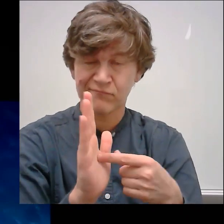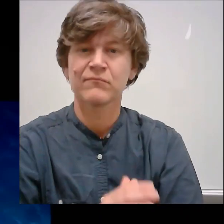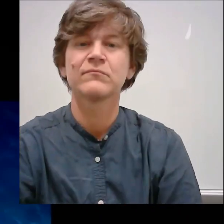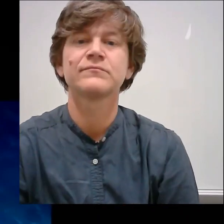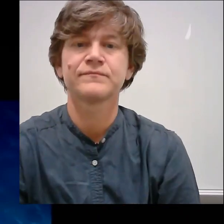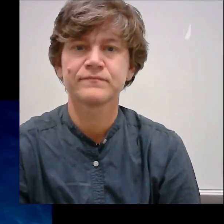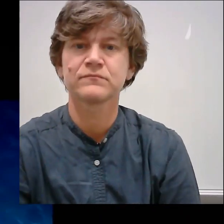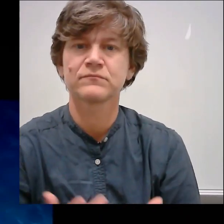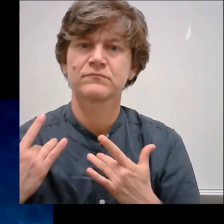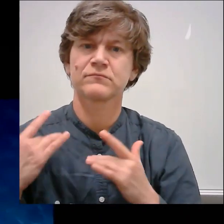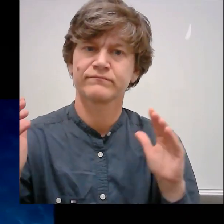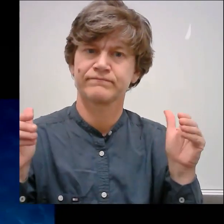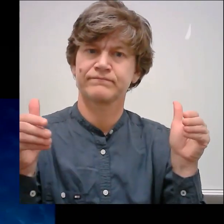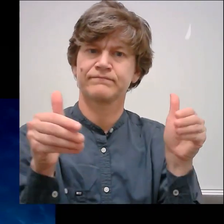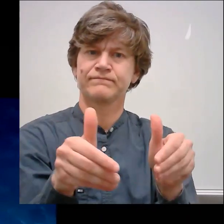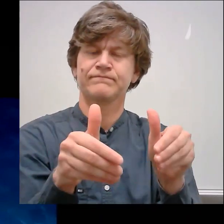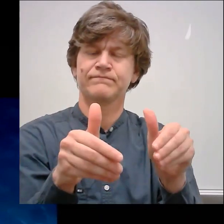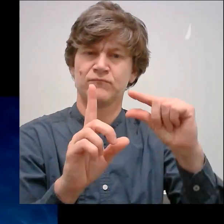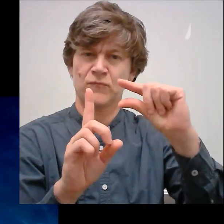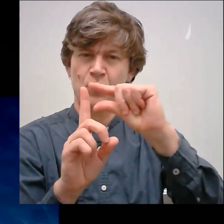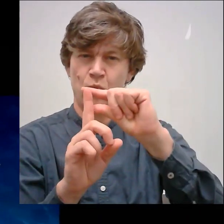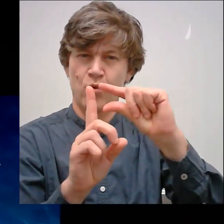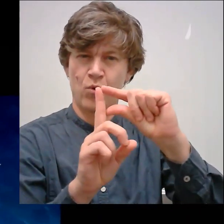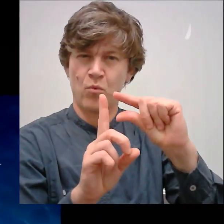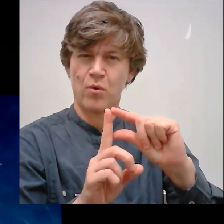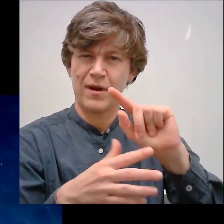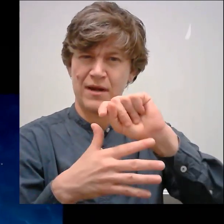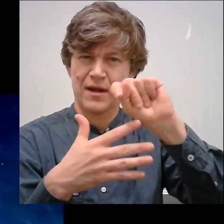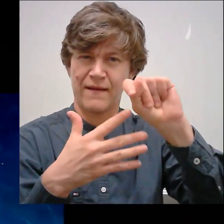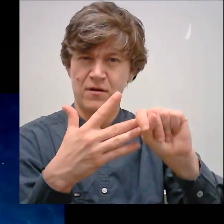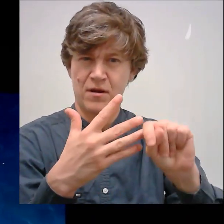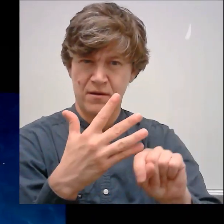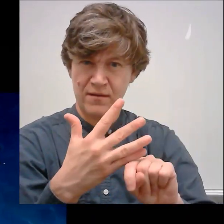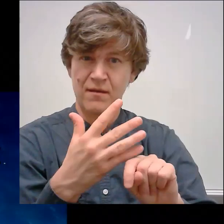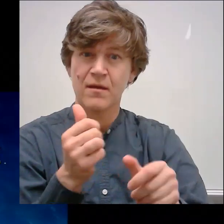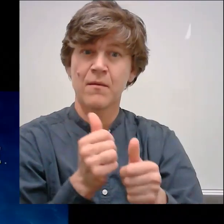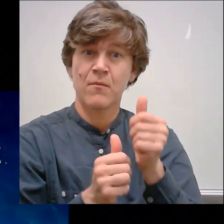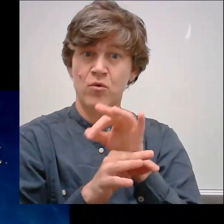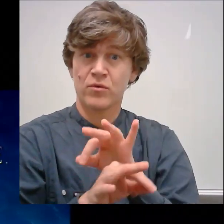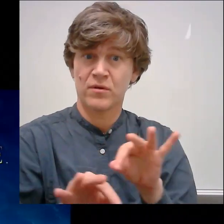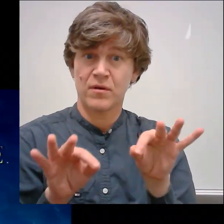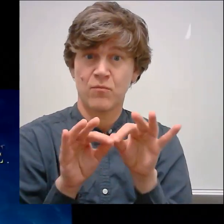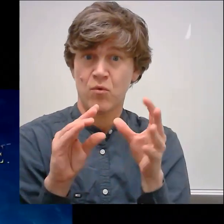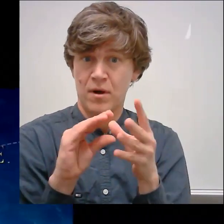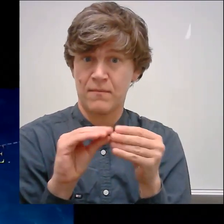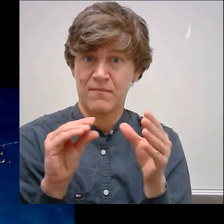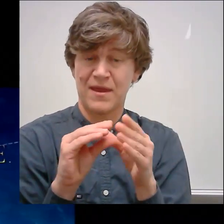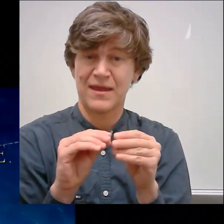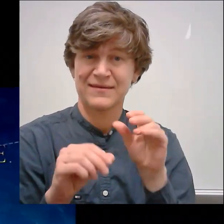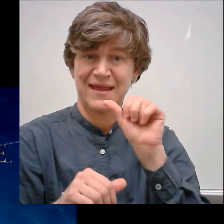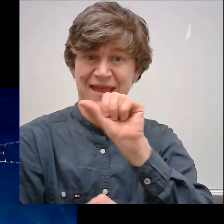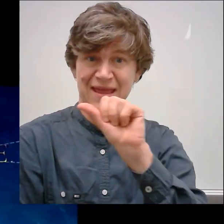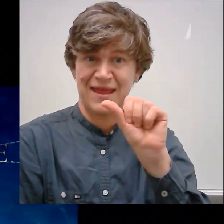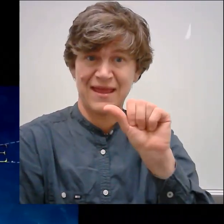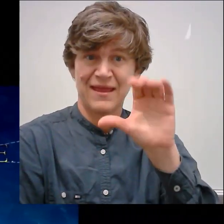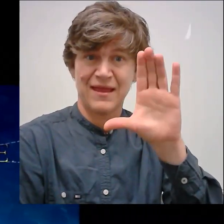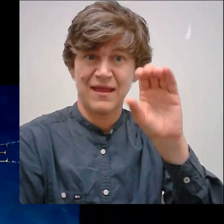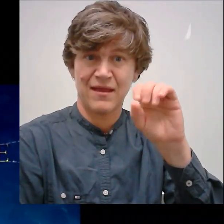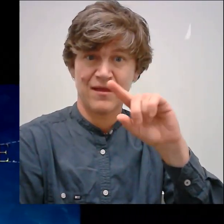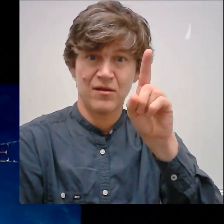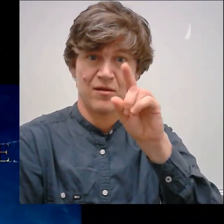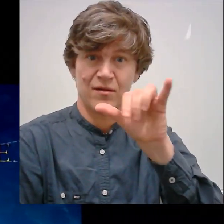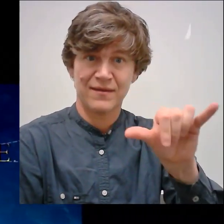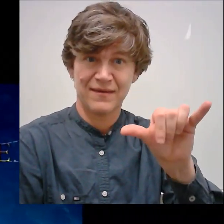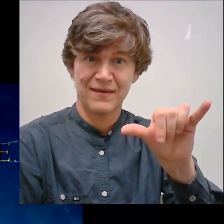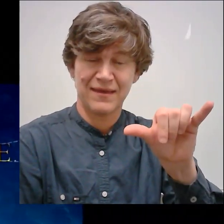primary focus here is on the typography. The most important message, a cozy fireplace, is in a vibrant,